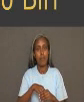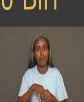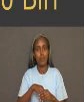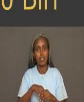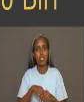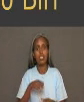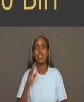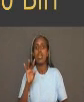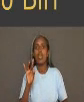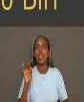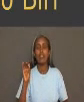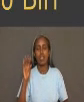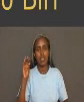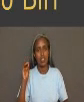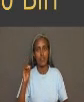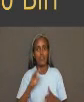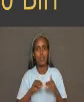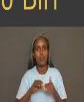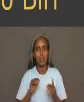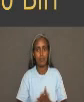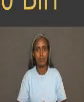is 850 birr.